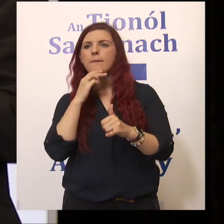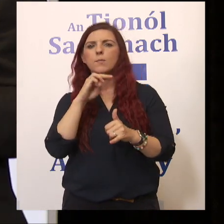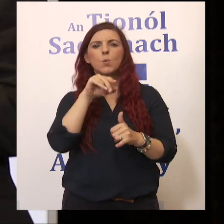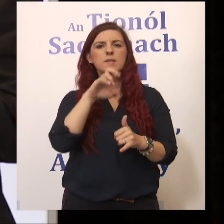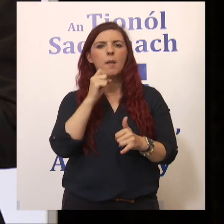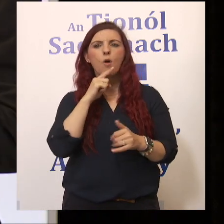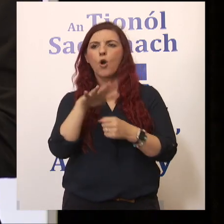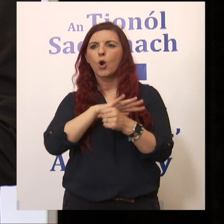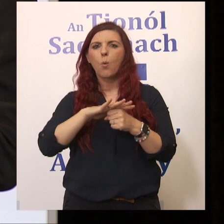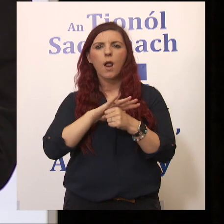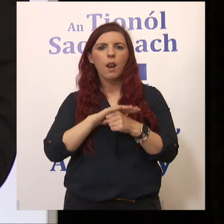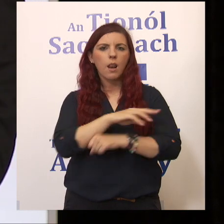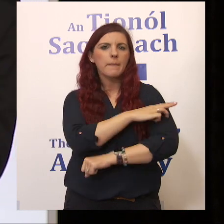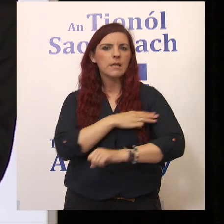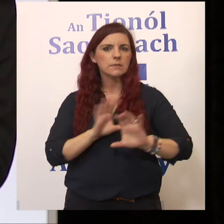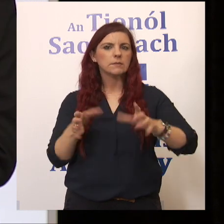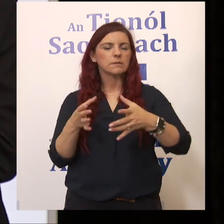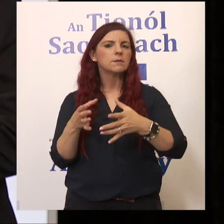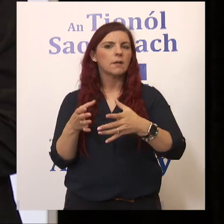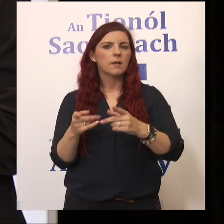to be under the responsibility of a